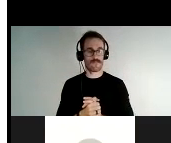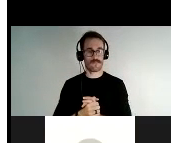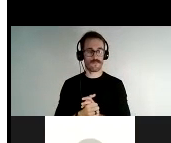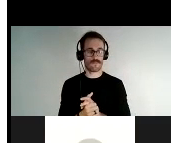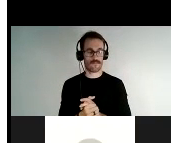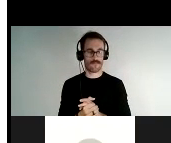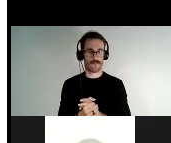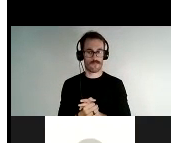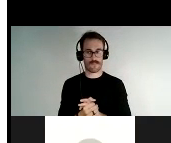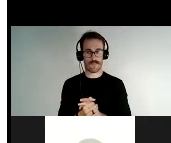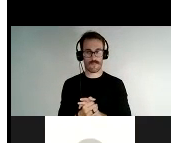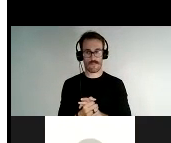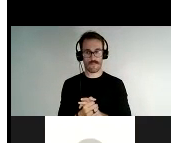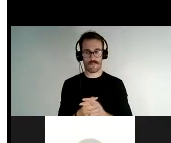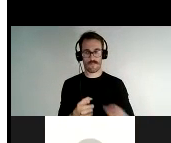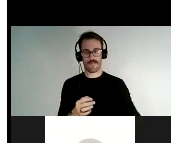And